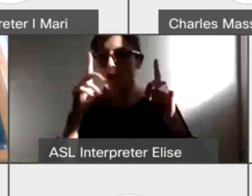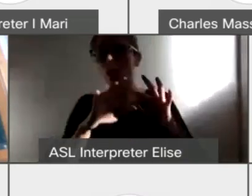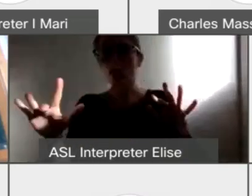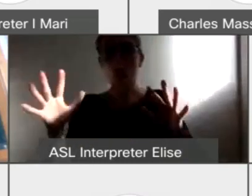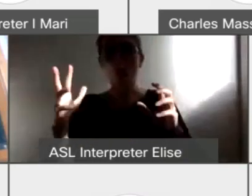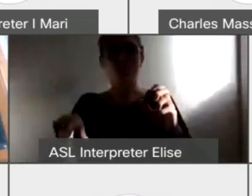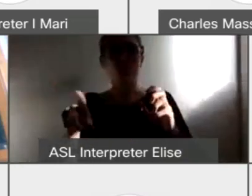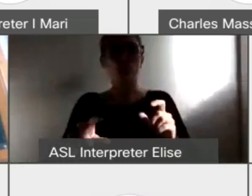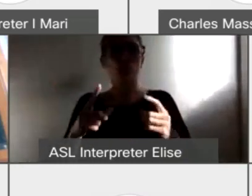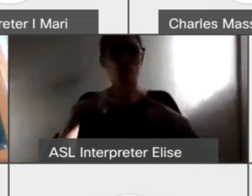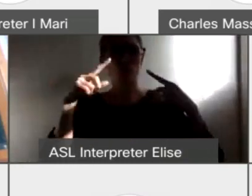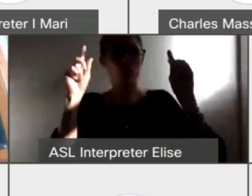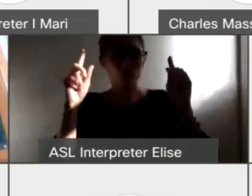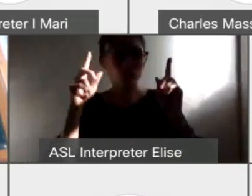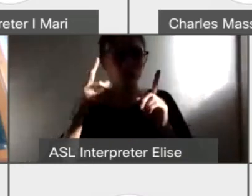housing opportunities.